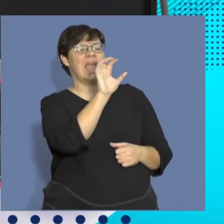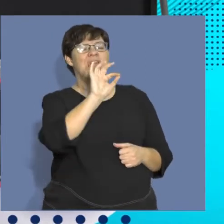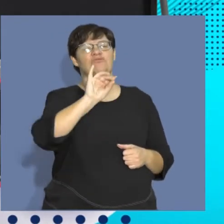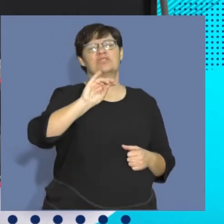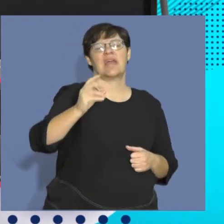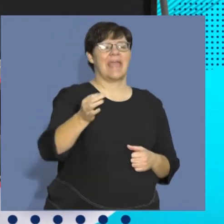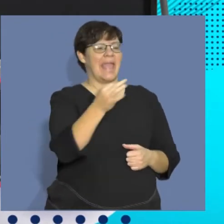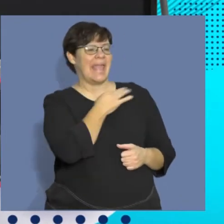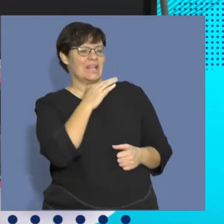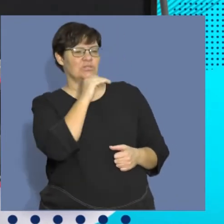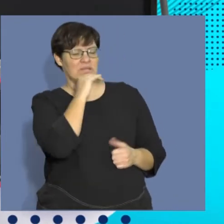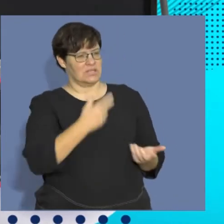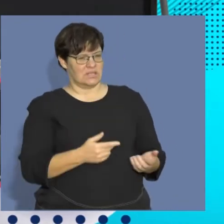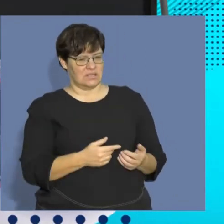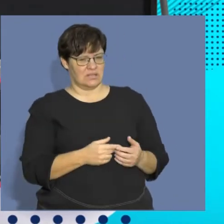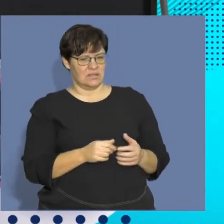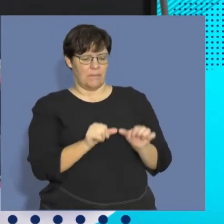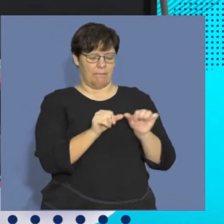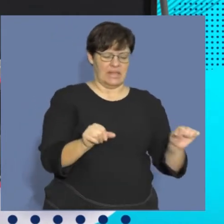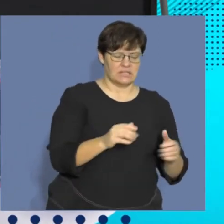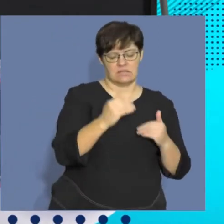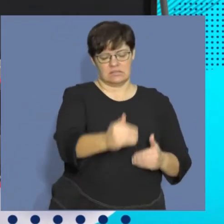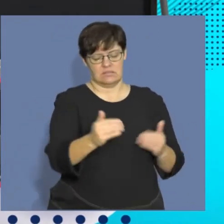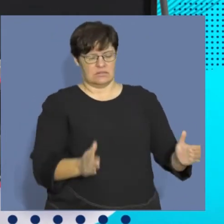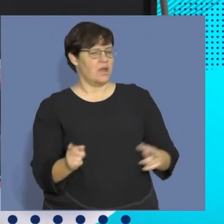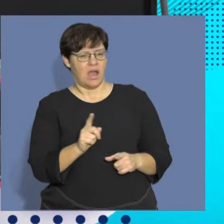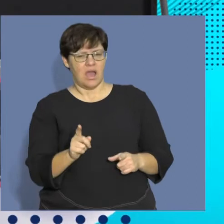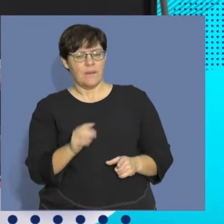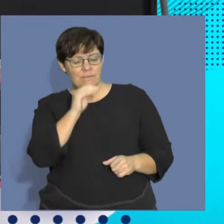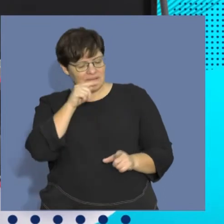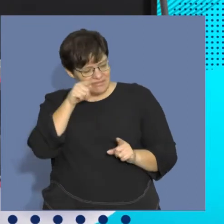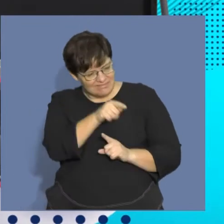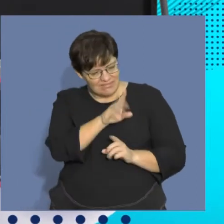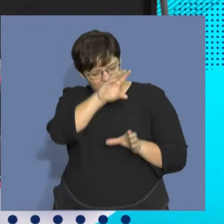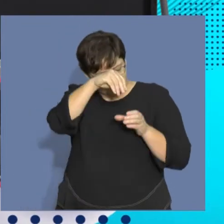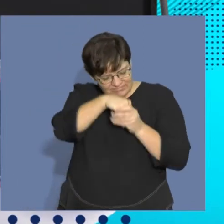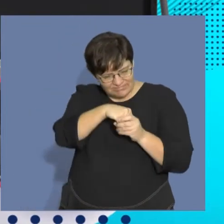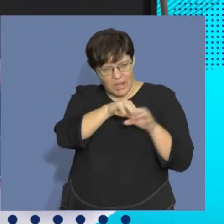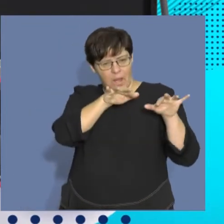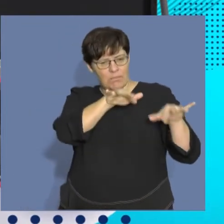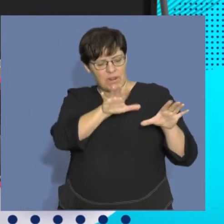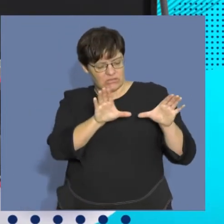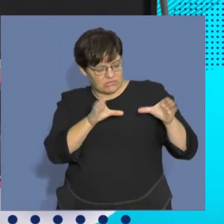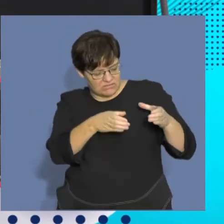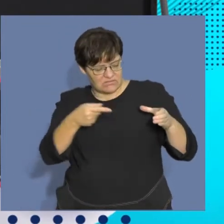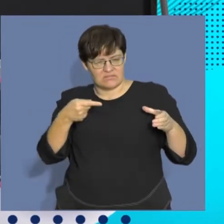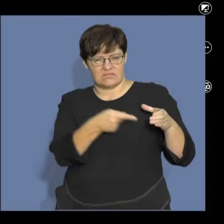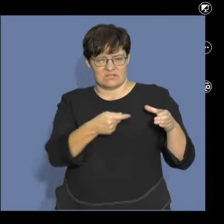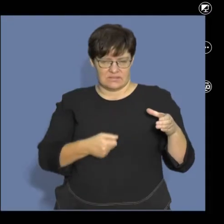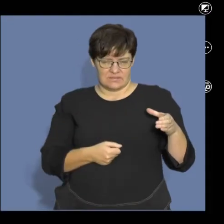its everyday English meaning, we're looking at the word as it applies to